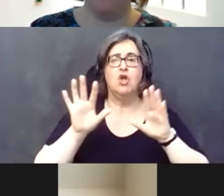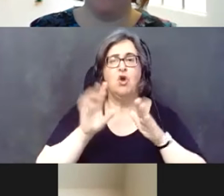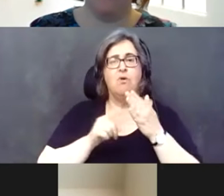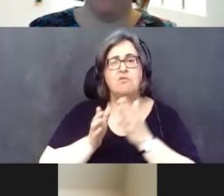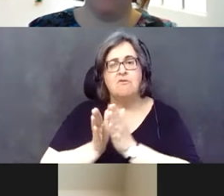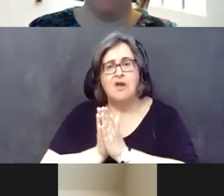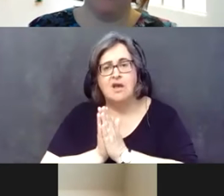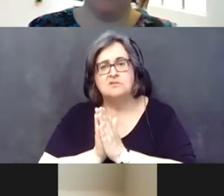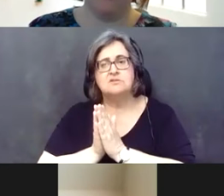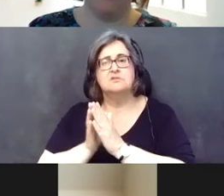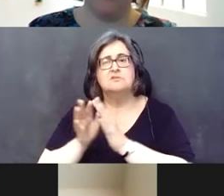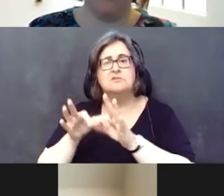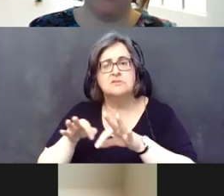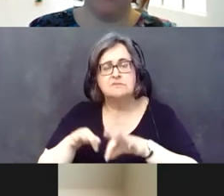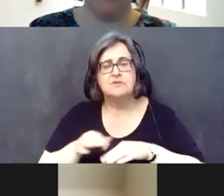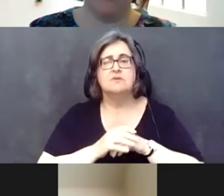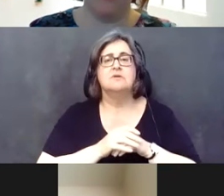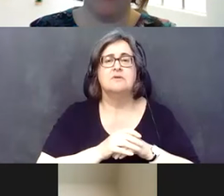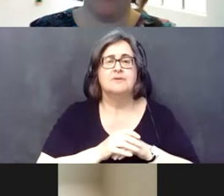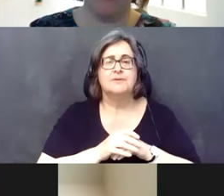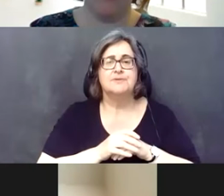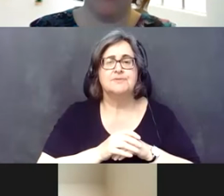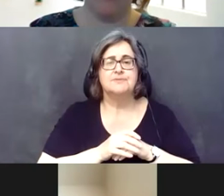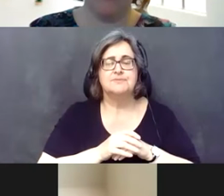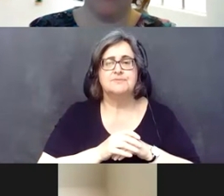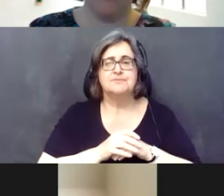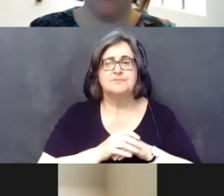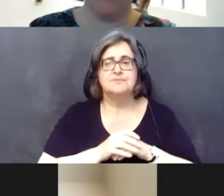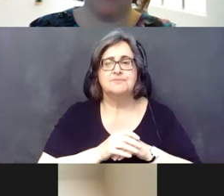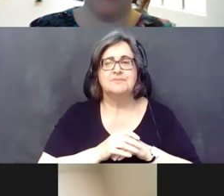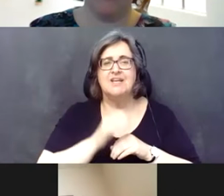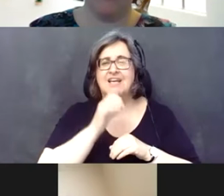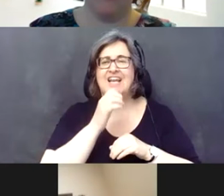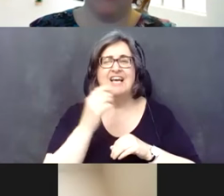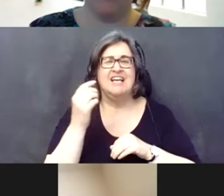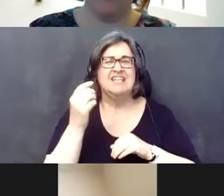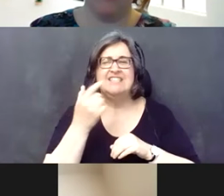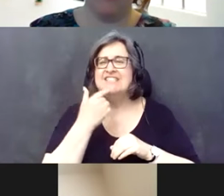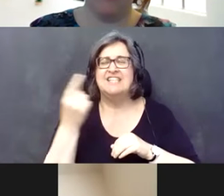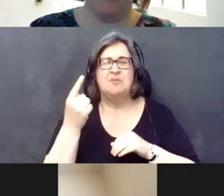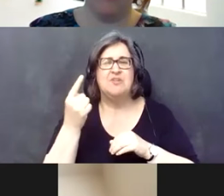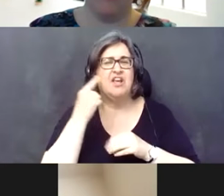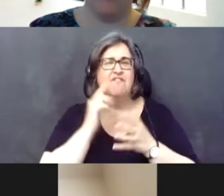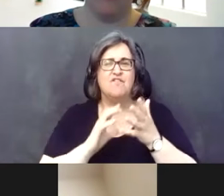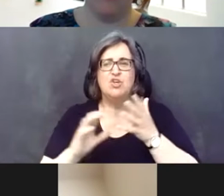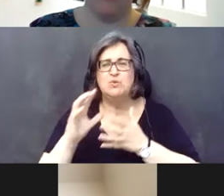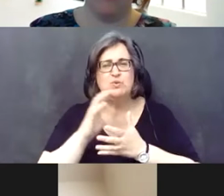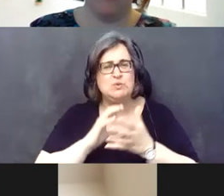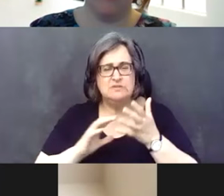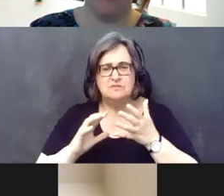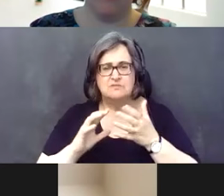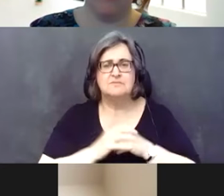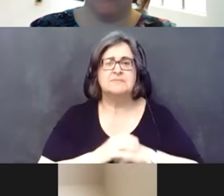saying and not put anything, when I say anything to confuse a person who they're interacting